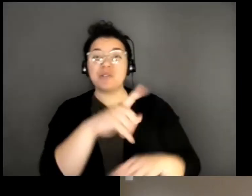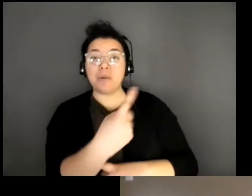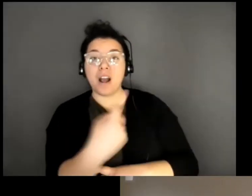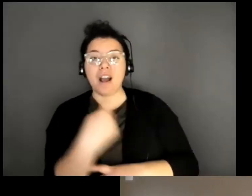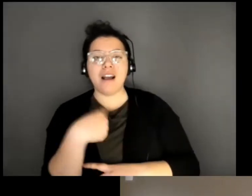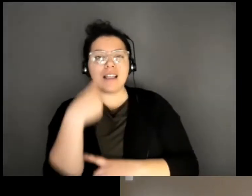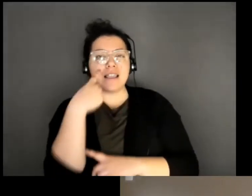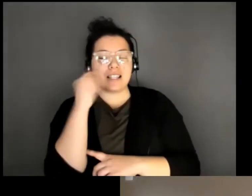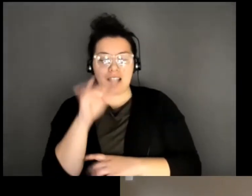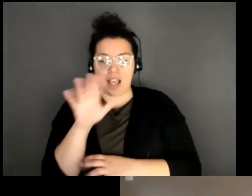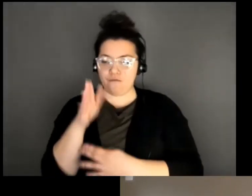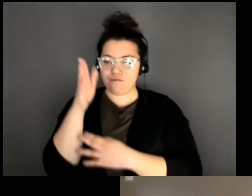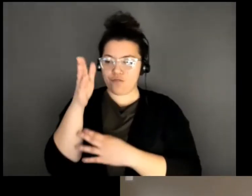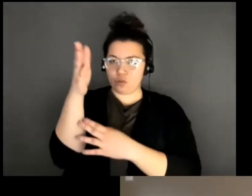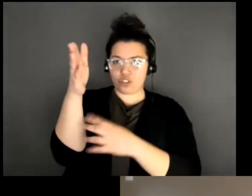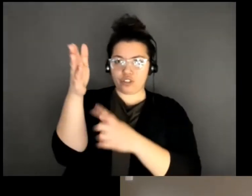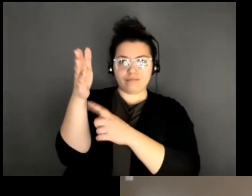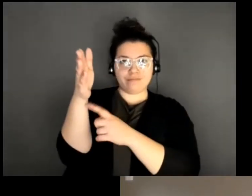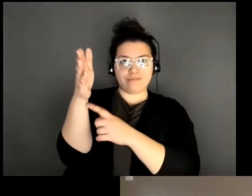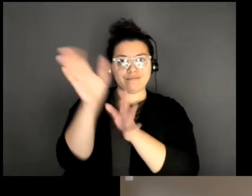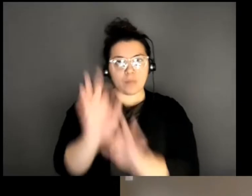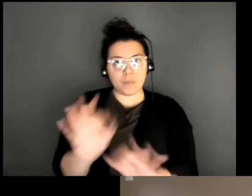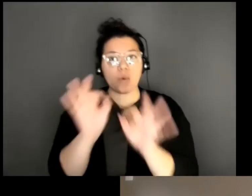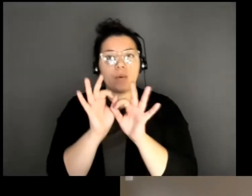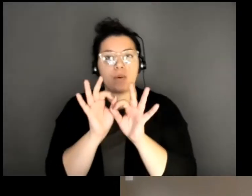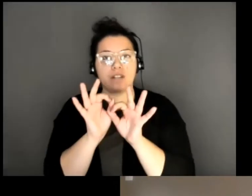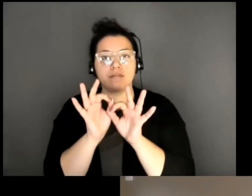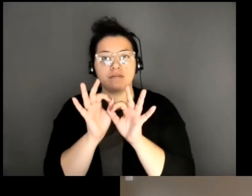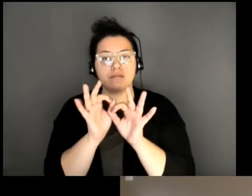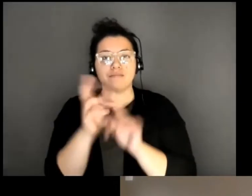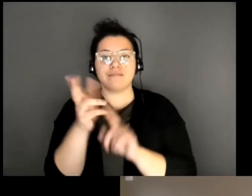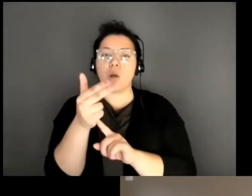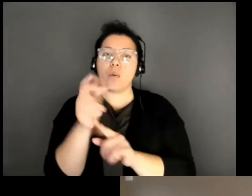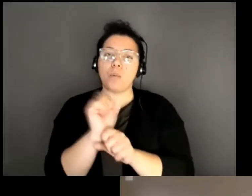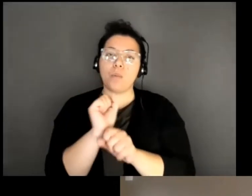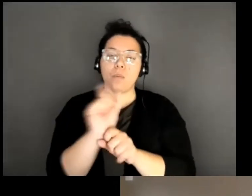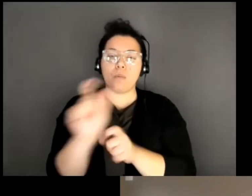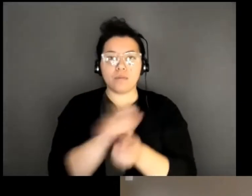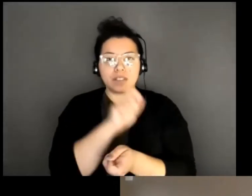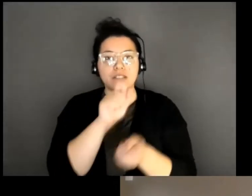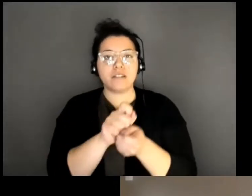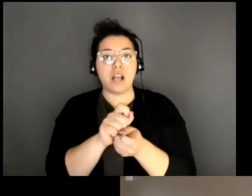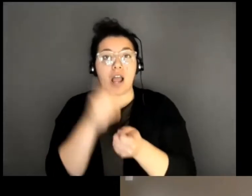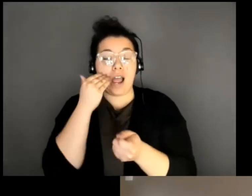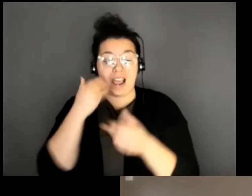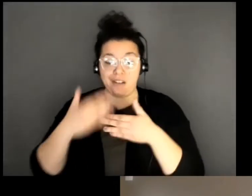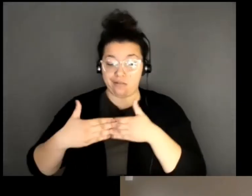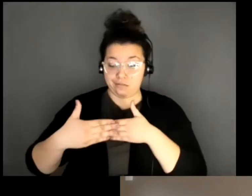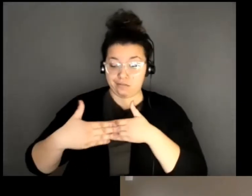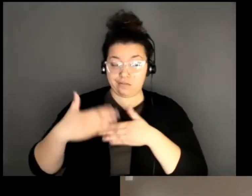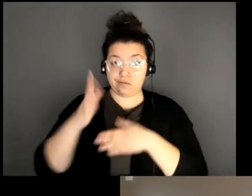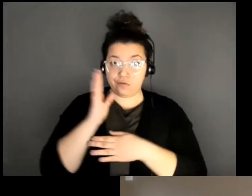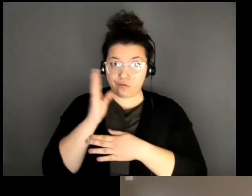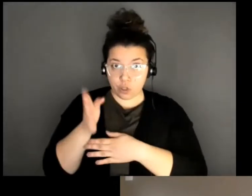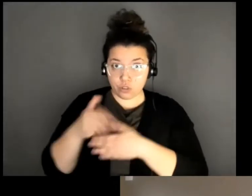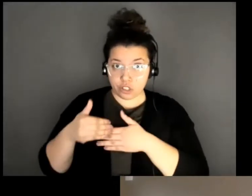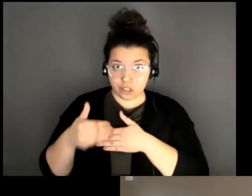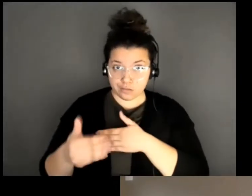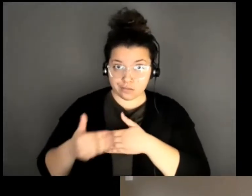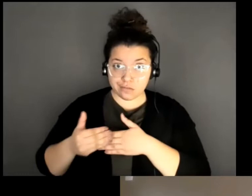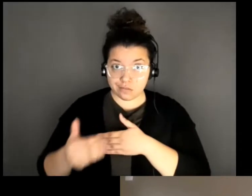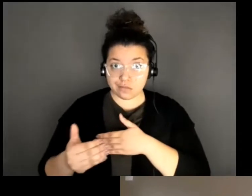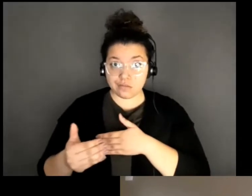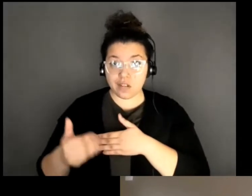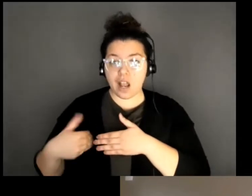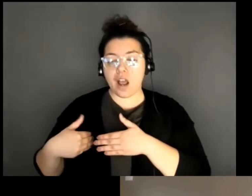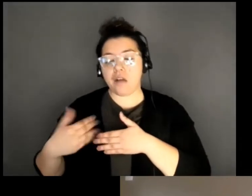future is important, because I think with hospitality especially, there's an immediate future. There's what are we doing in the next 6 to 12